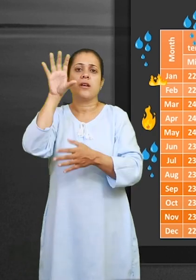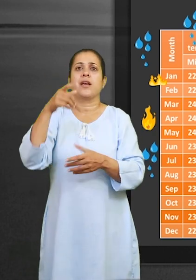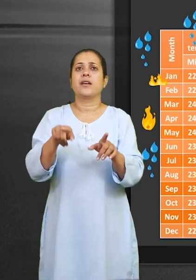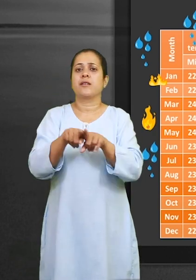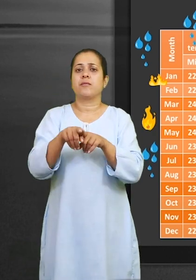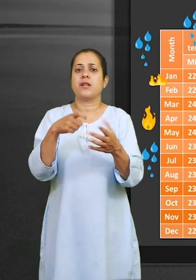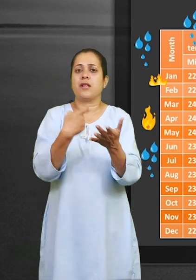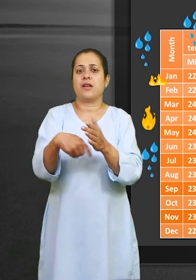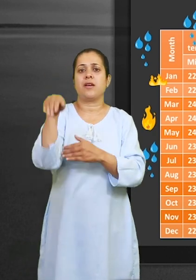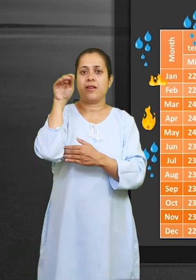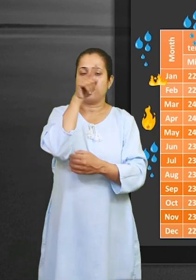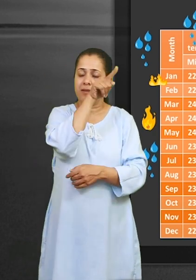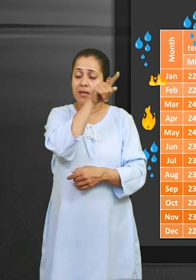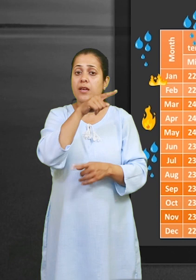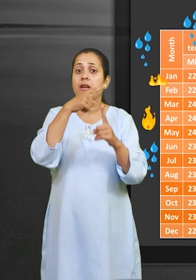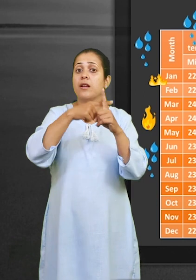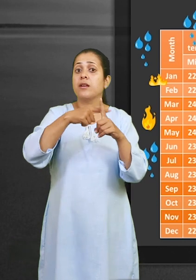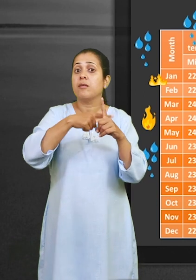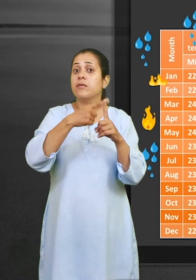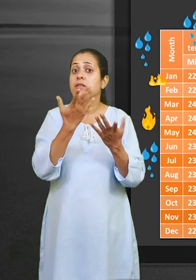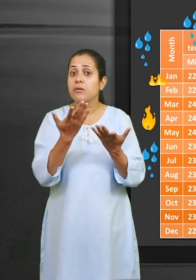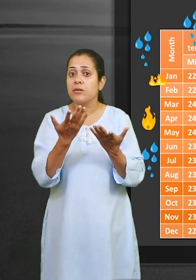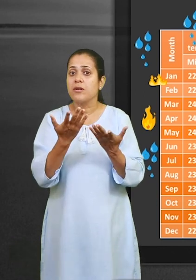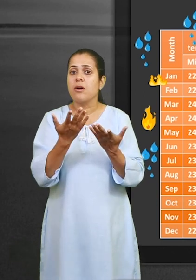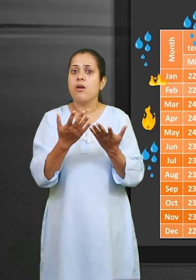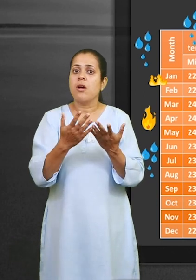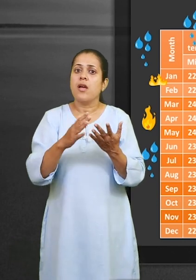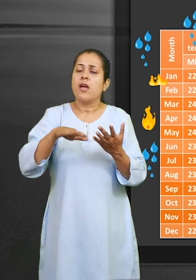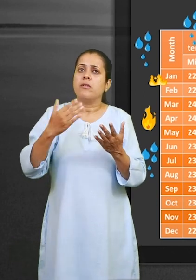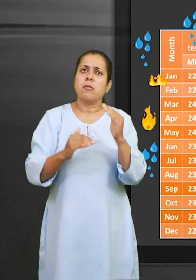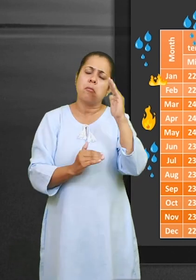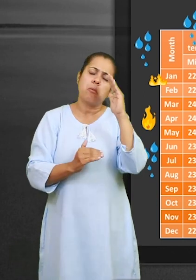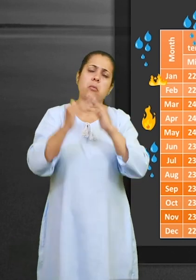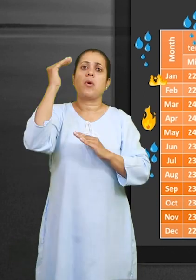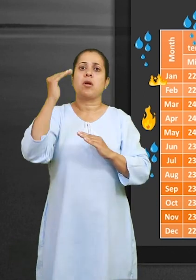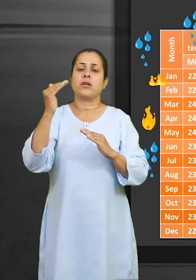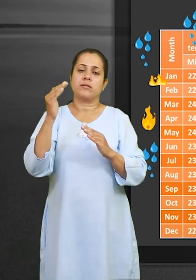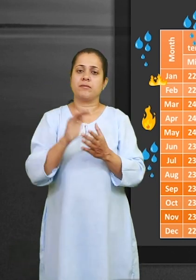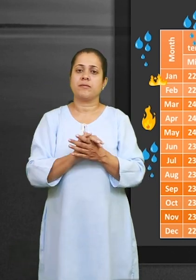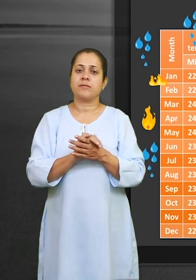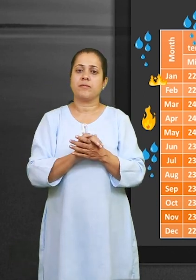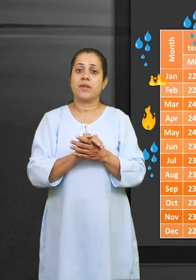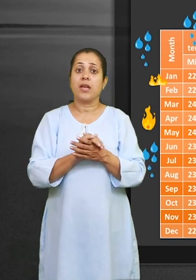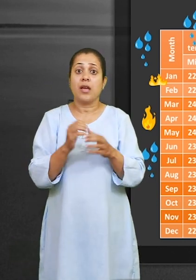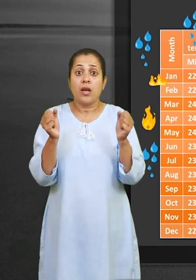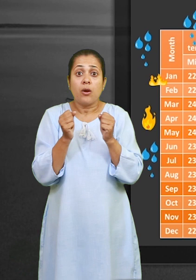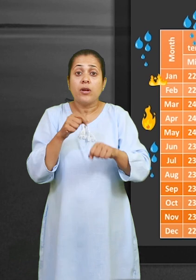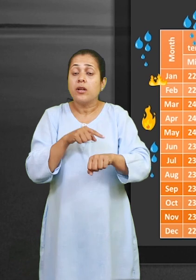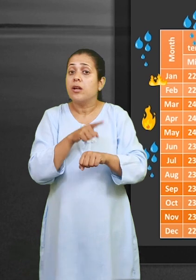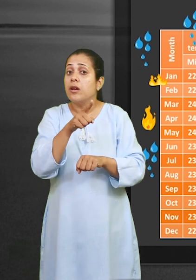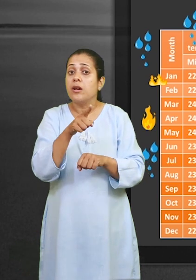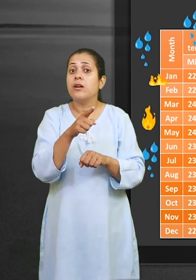Rajasthan. The temperature in Rajasthan is always high, and during the